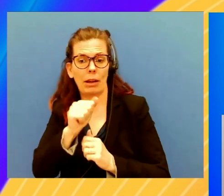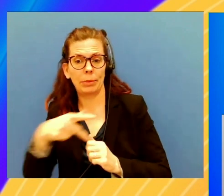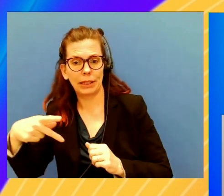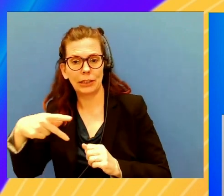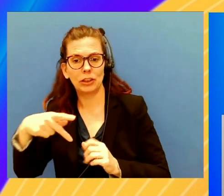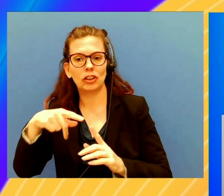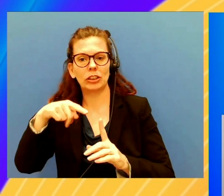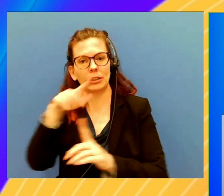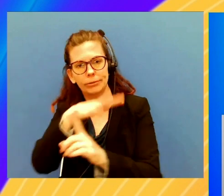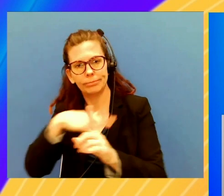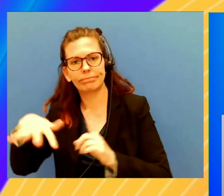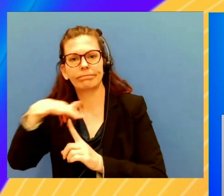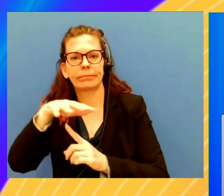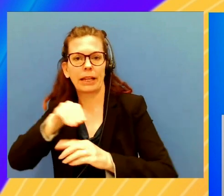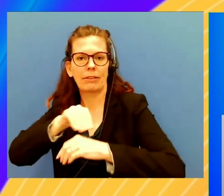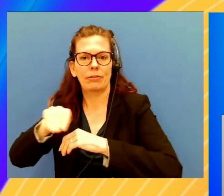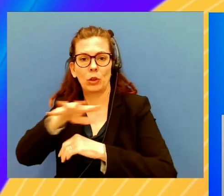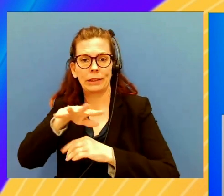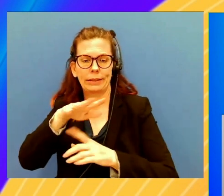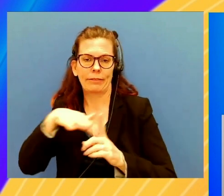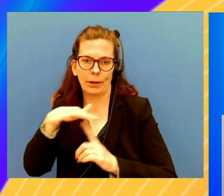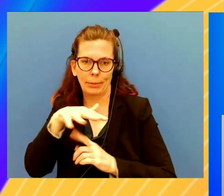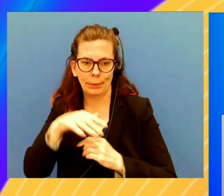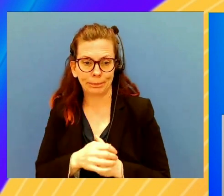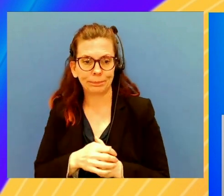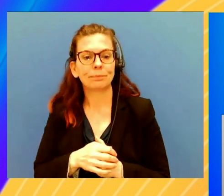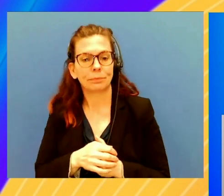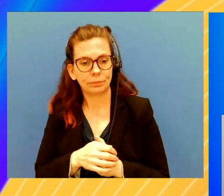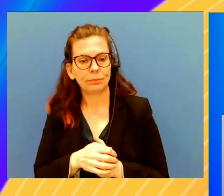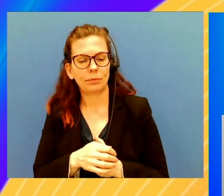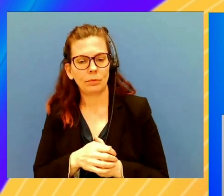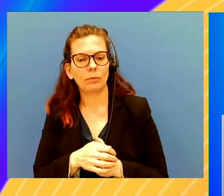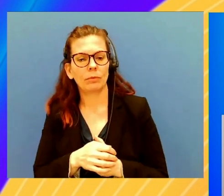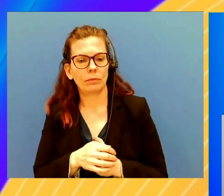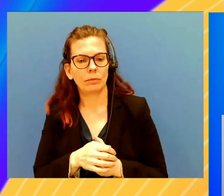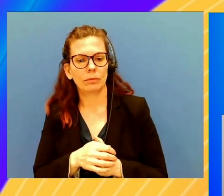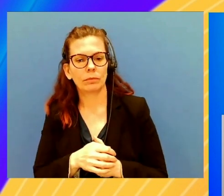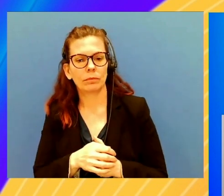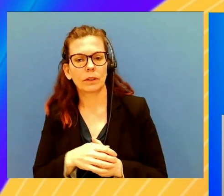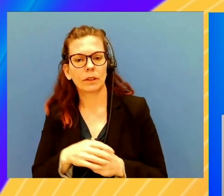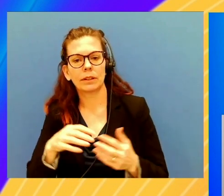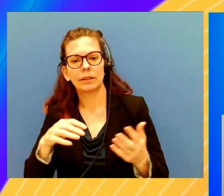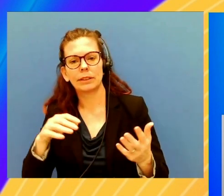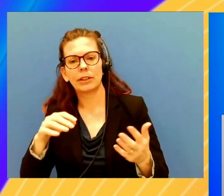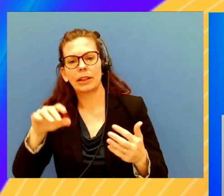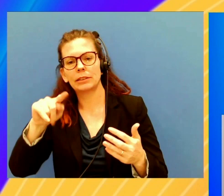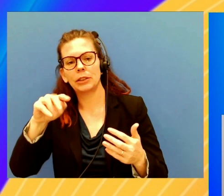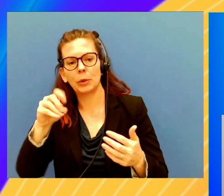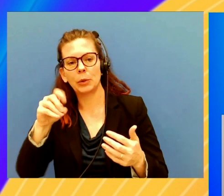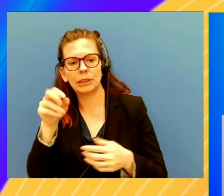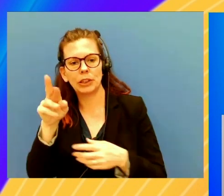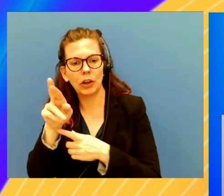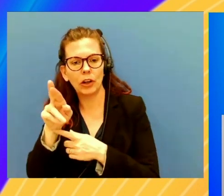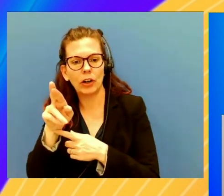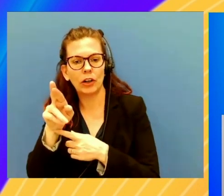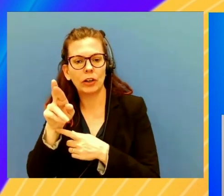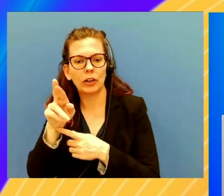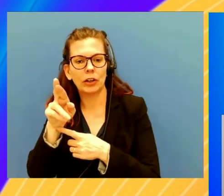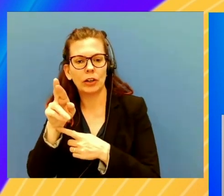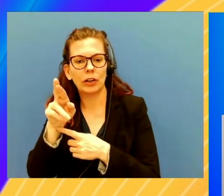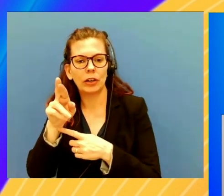environment. And so, just a quick, TLDR about me is I come